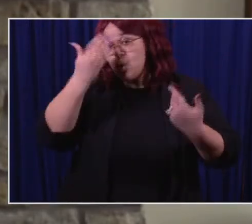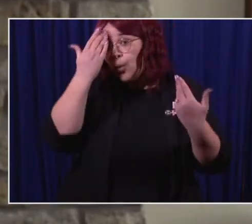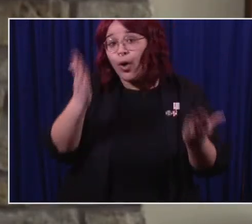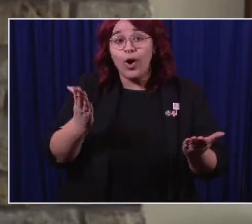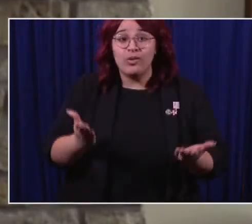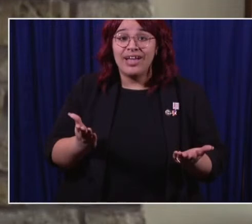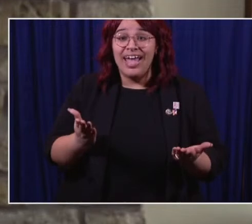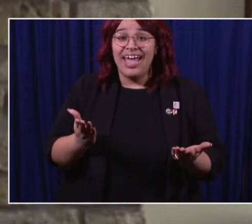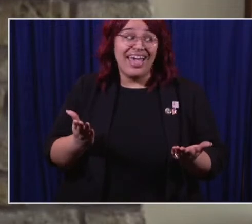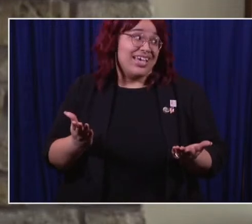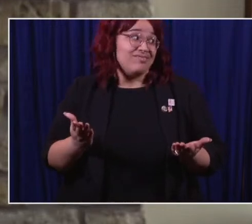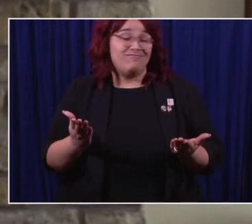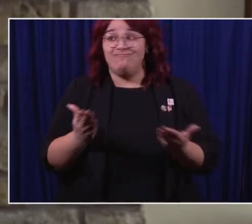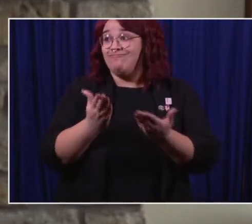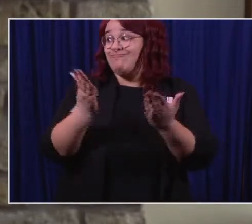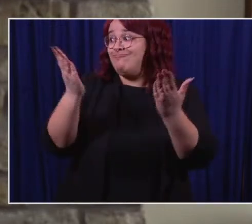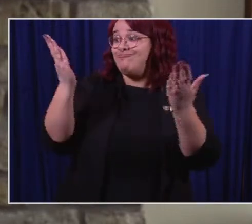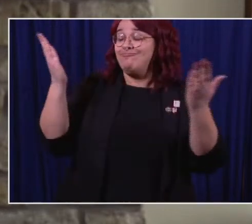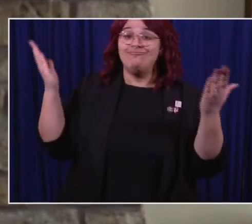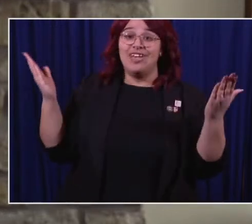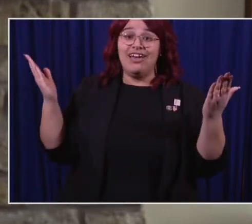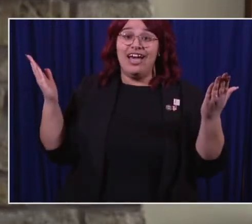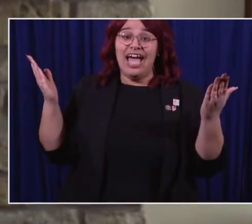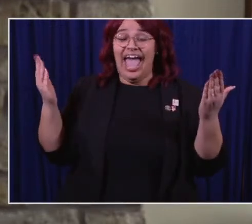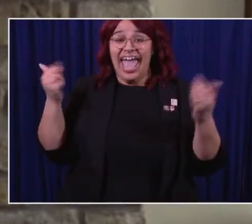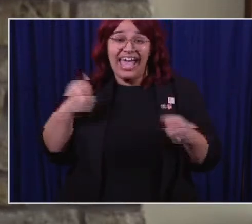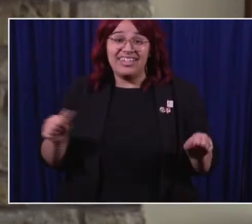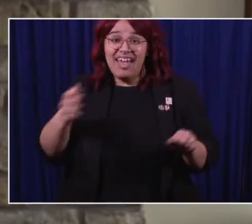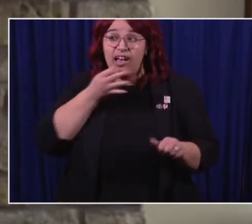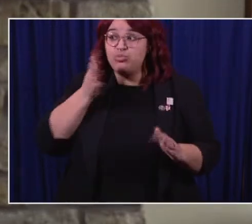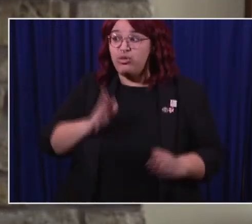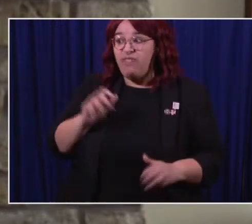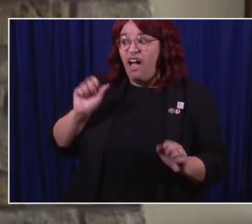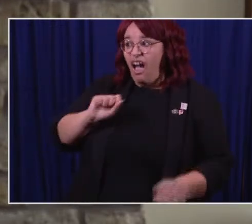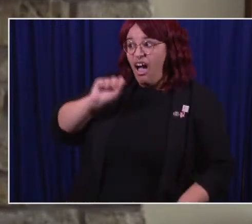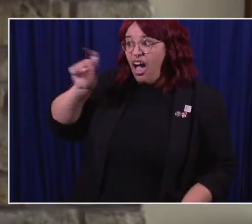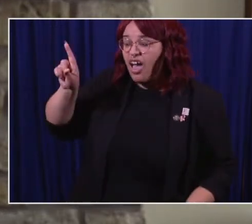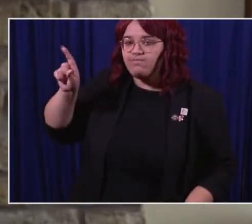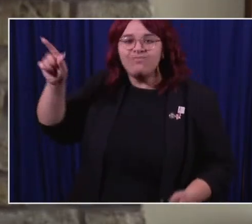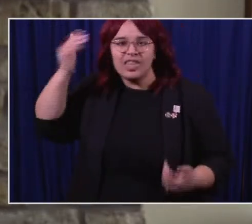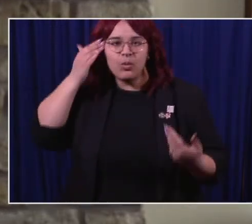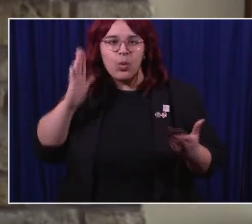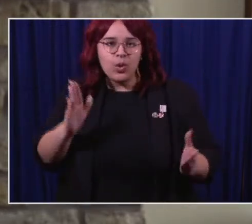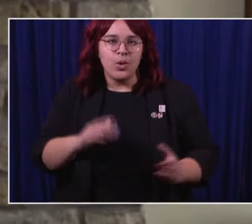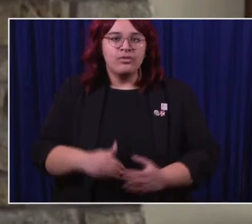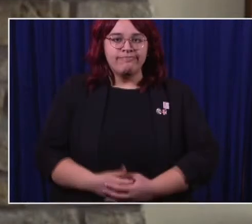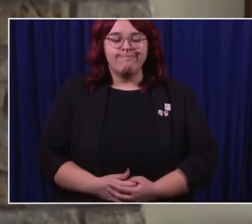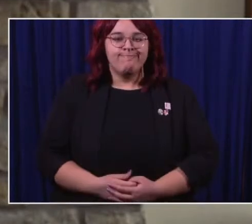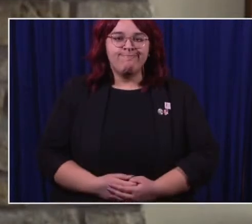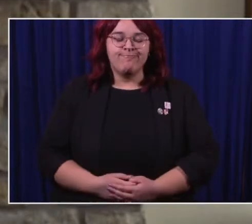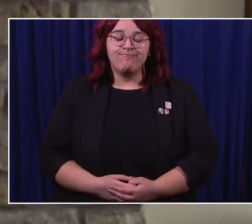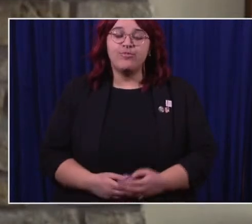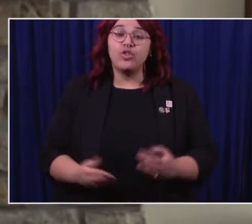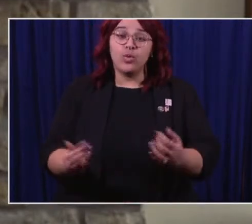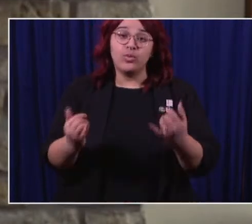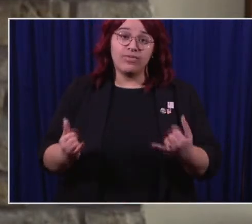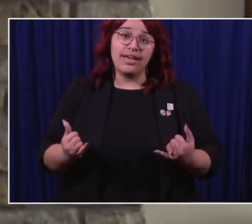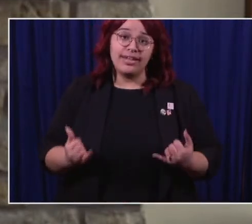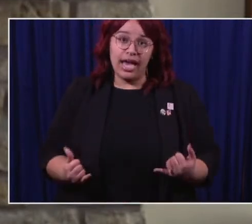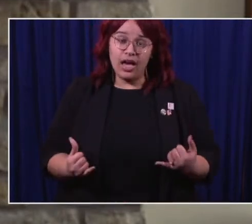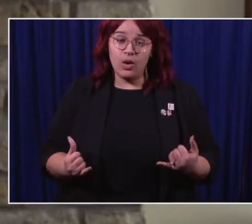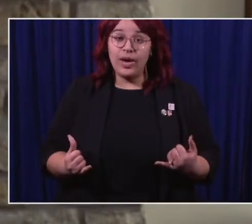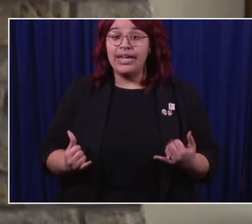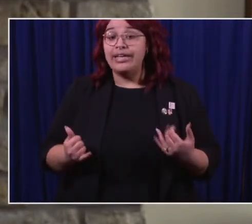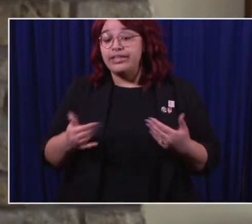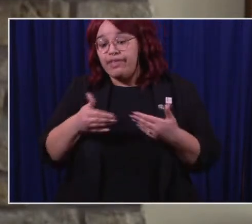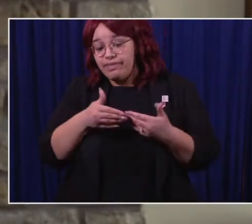No one can answer that question at this point. What we can do and what we're going to do, in the near